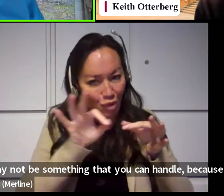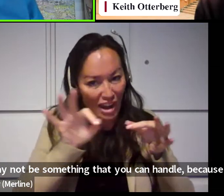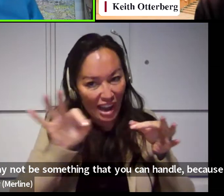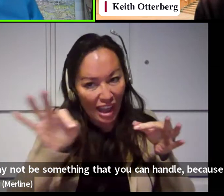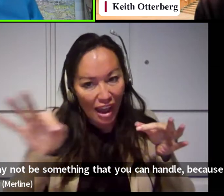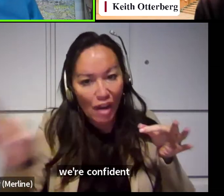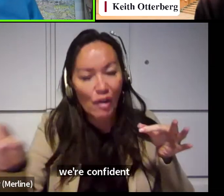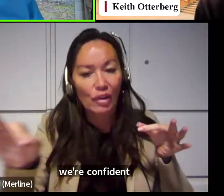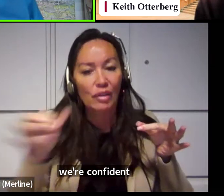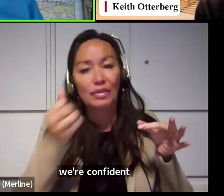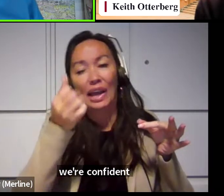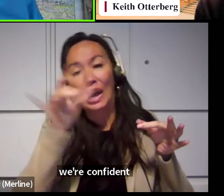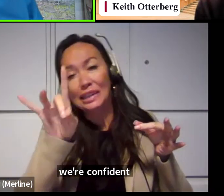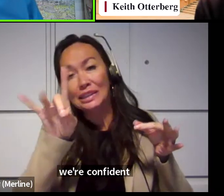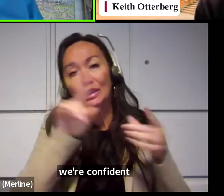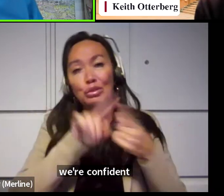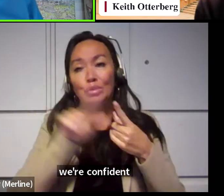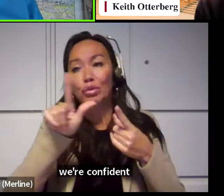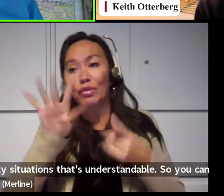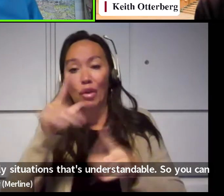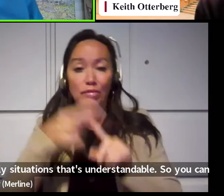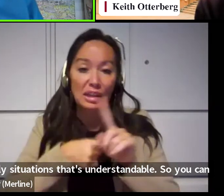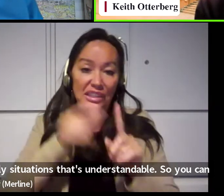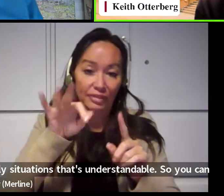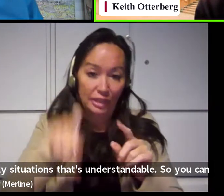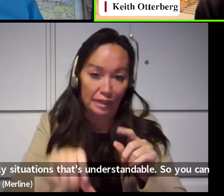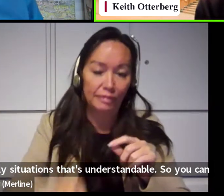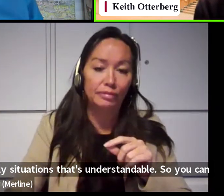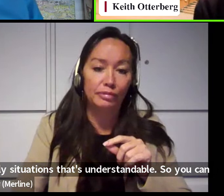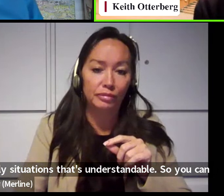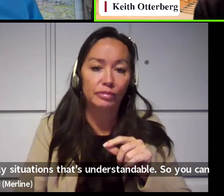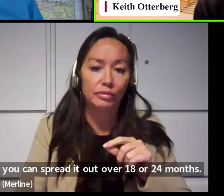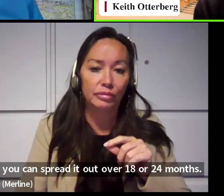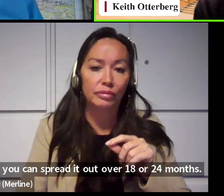over 18 or 24 months. Okay.